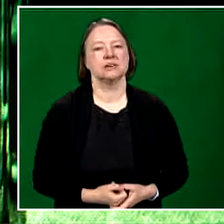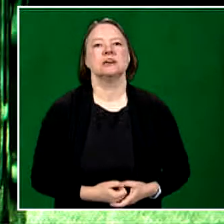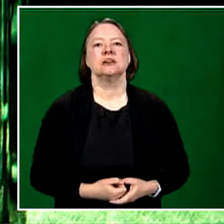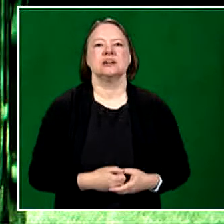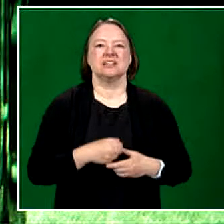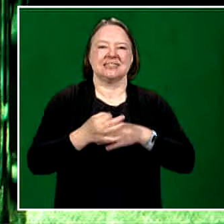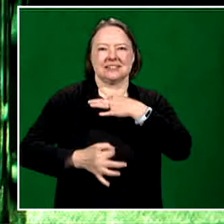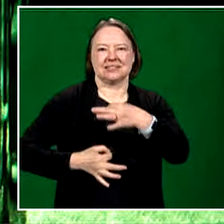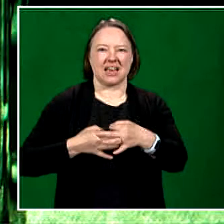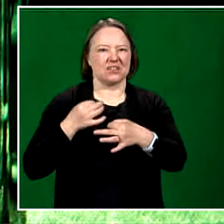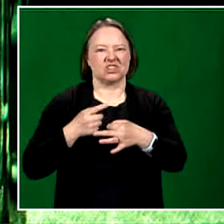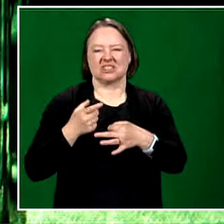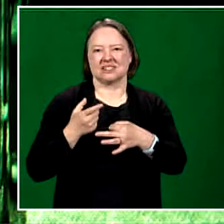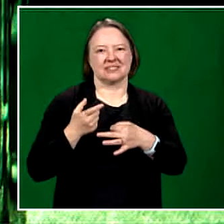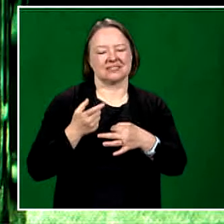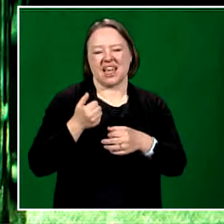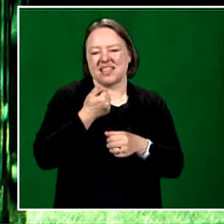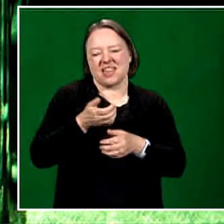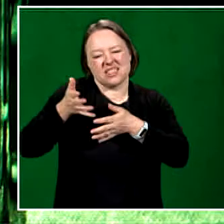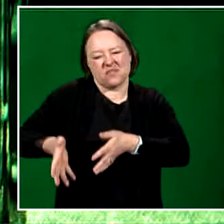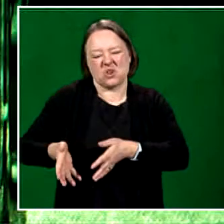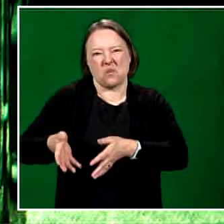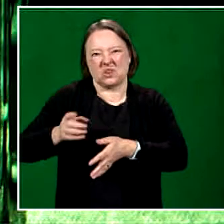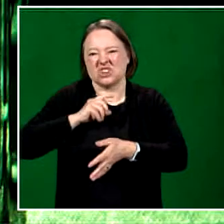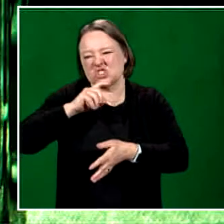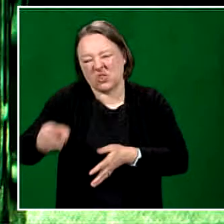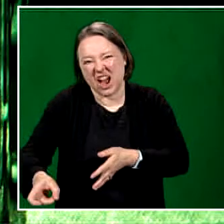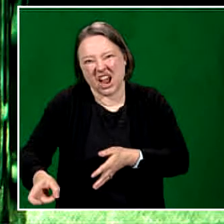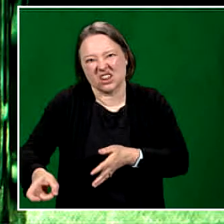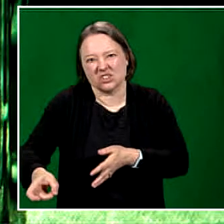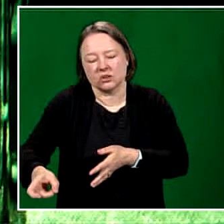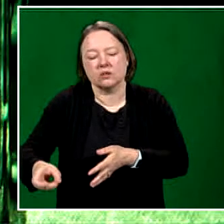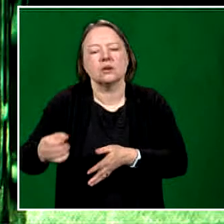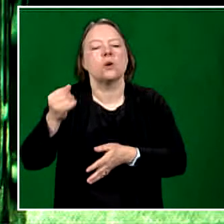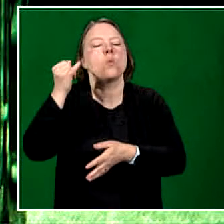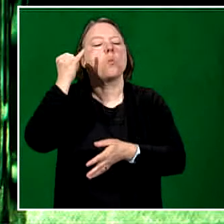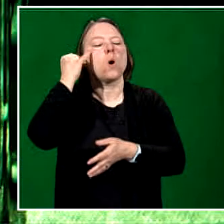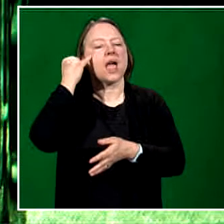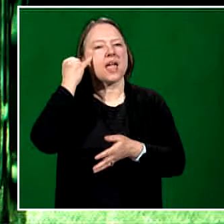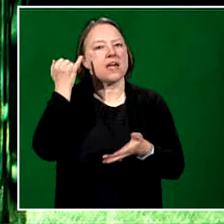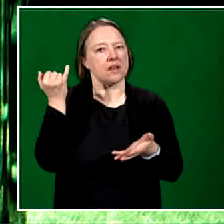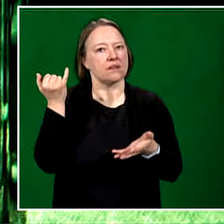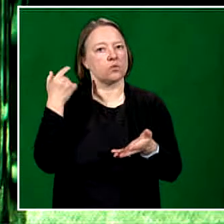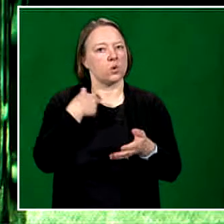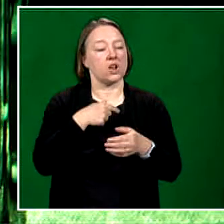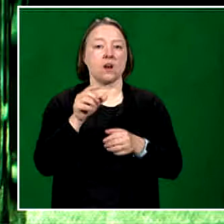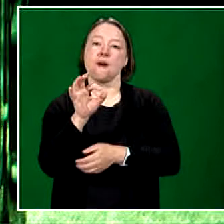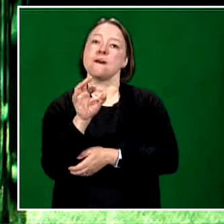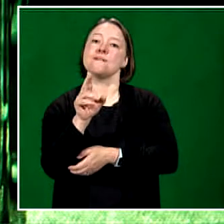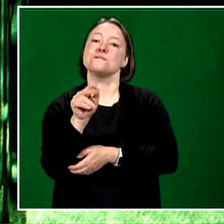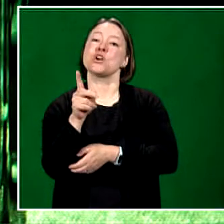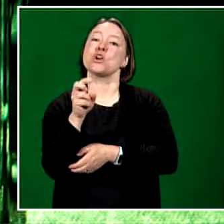than just dumping any leftovers in the trash, what if we could further our food?